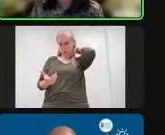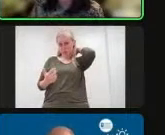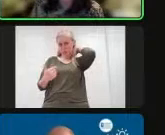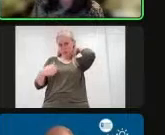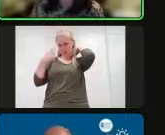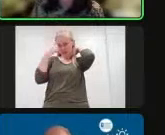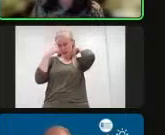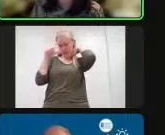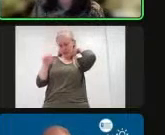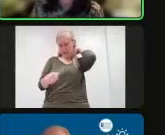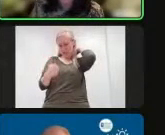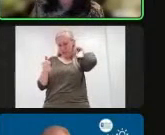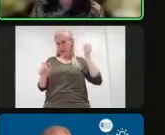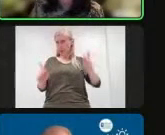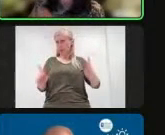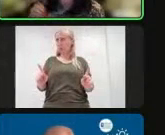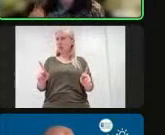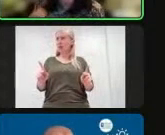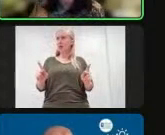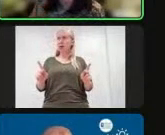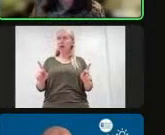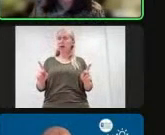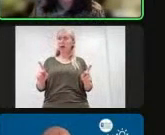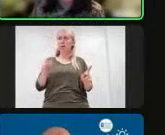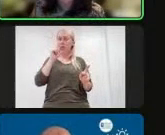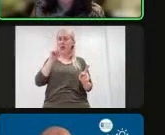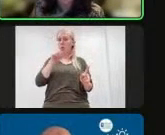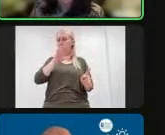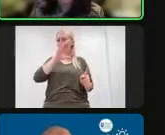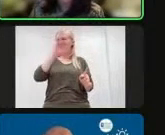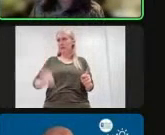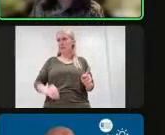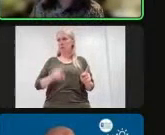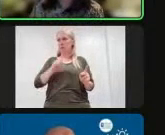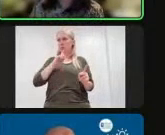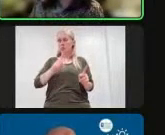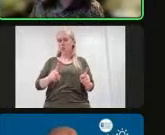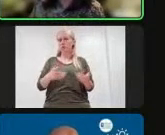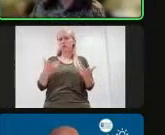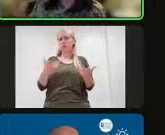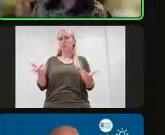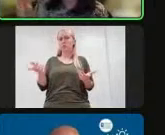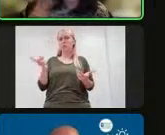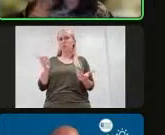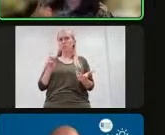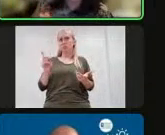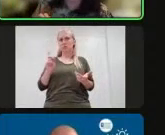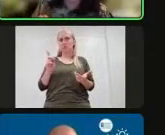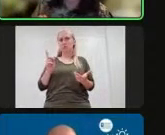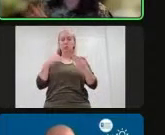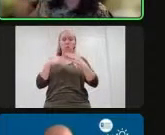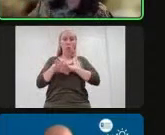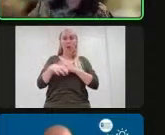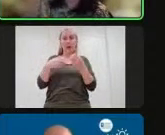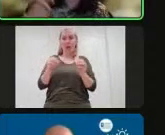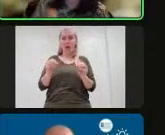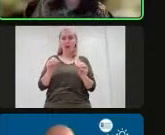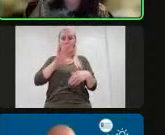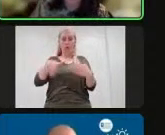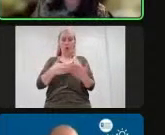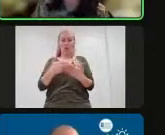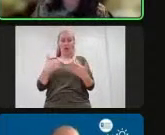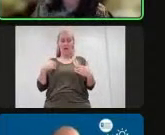was another opportunity, I'm not 100% sure, where you could go into the office. Like, we all have time to